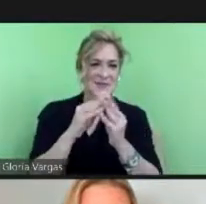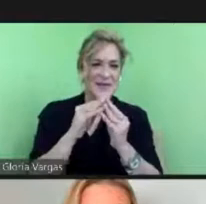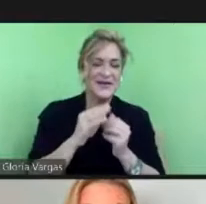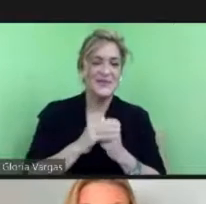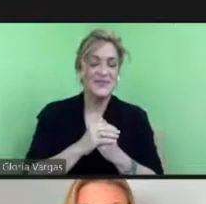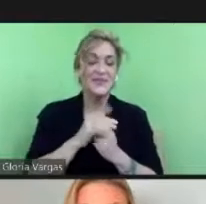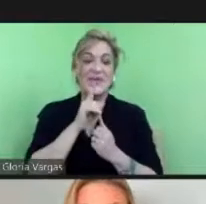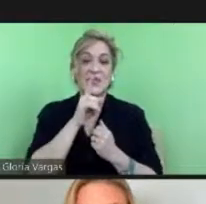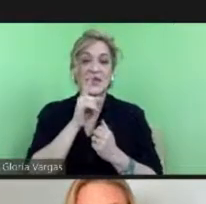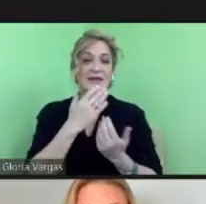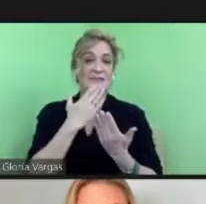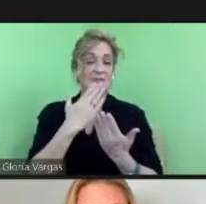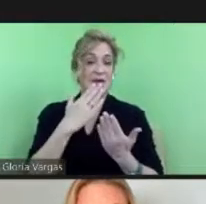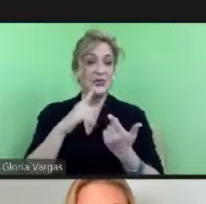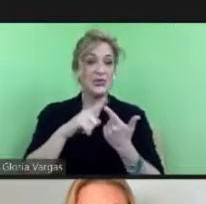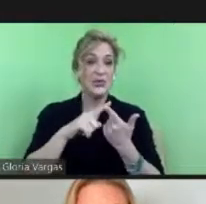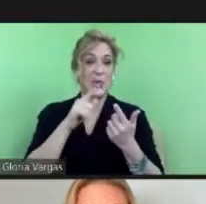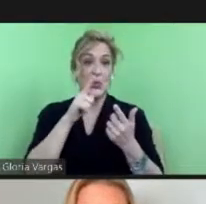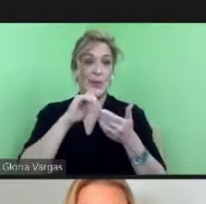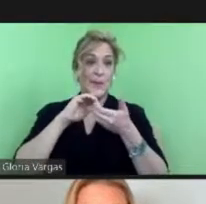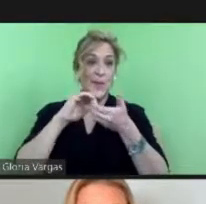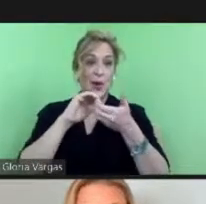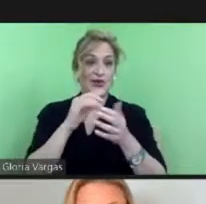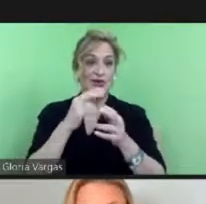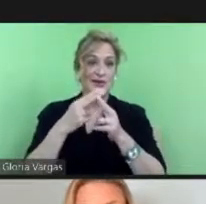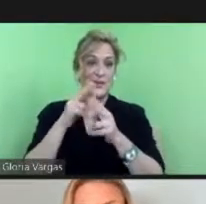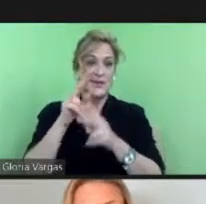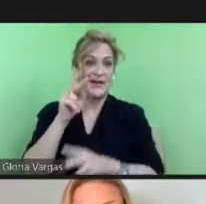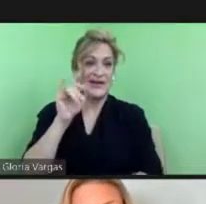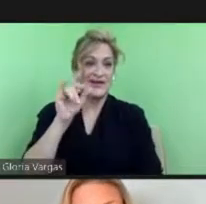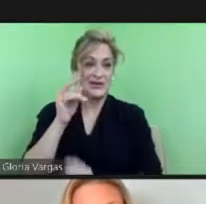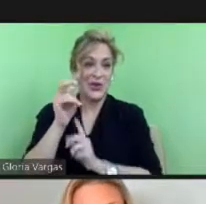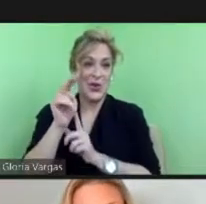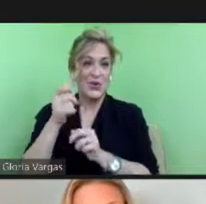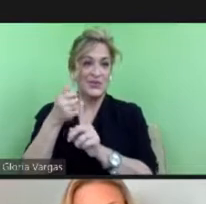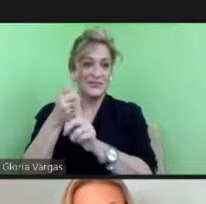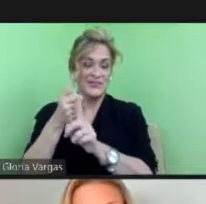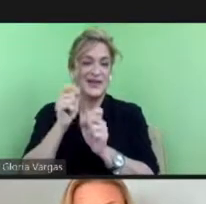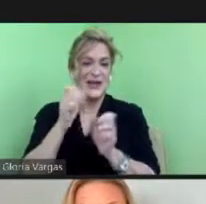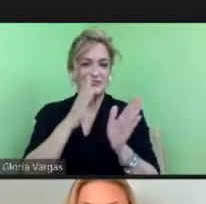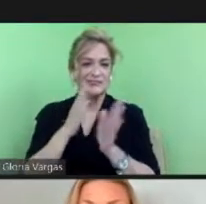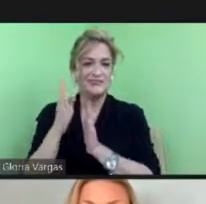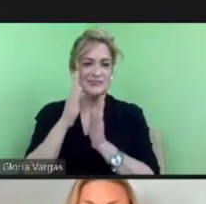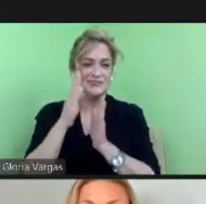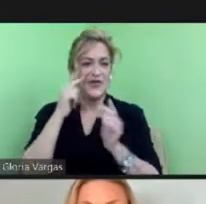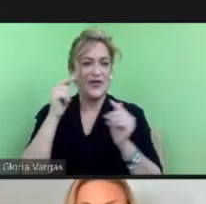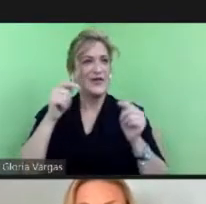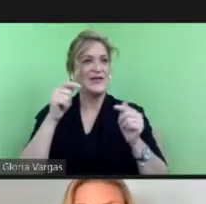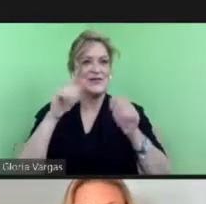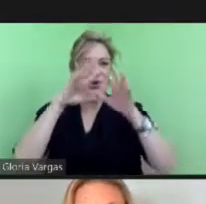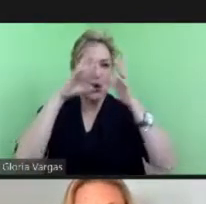only thanks to partners such as Keystone that we're actually even able to organize this virtual global conference.